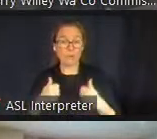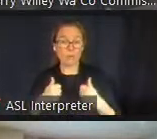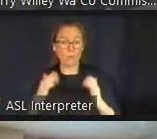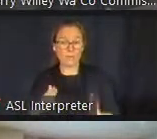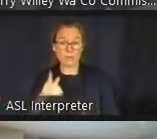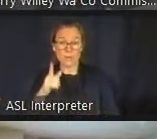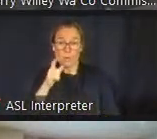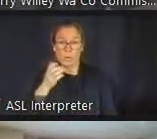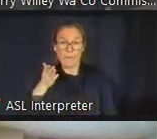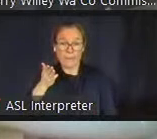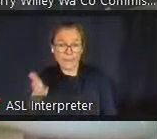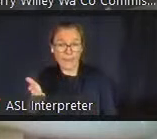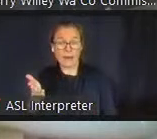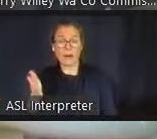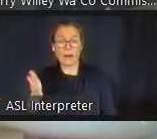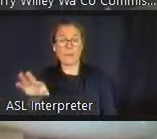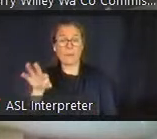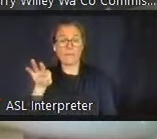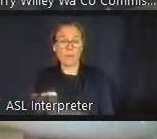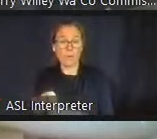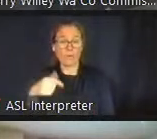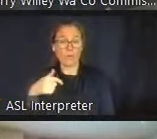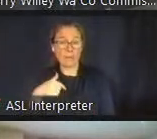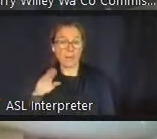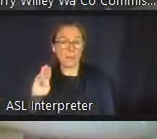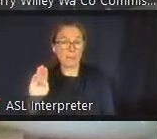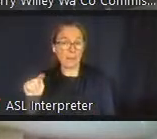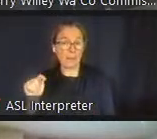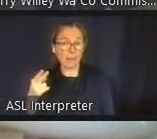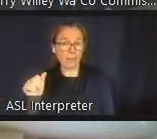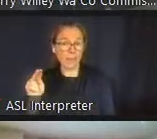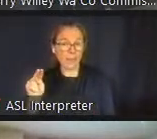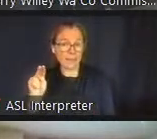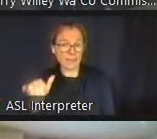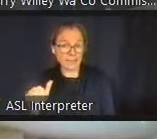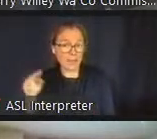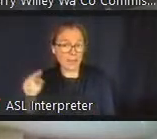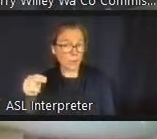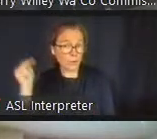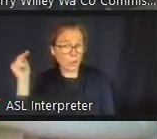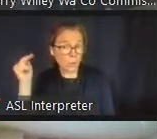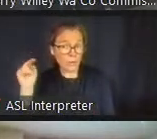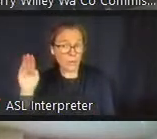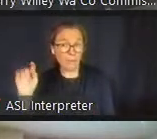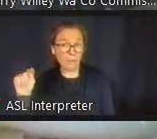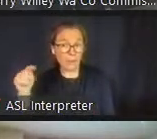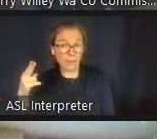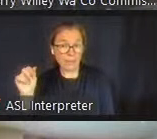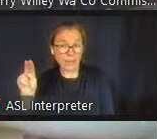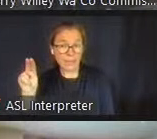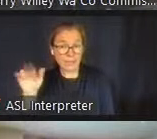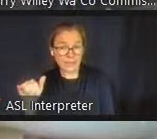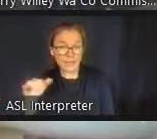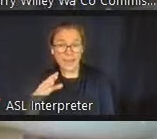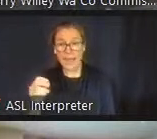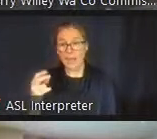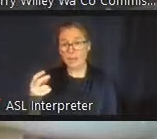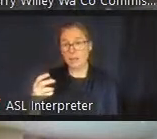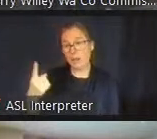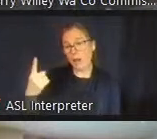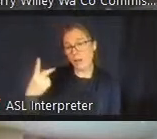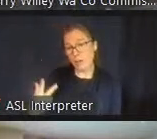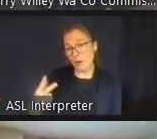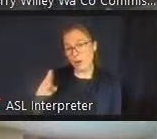that include Bethany, North Bethany, the third of Beaverton that Nafisa talked about, a piece